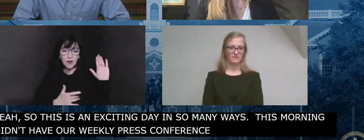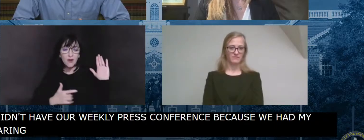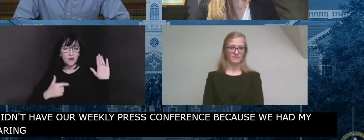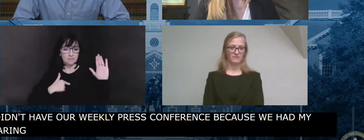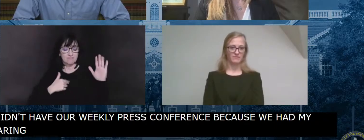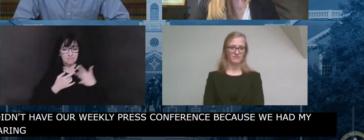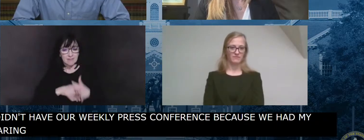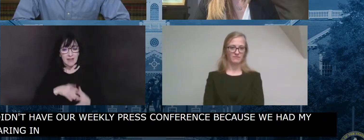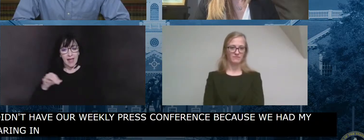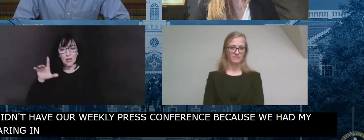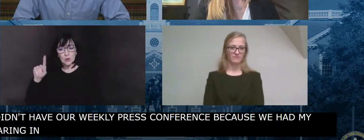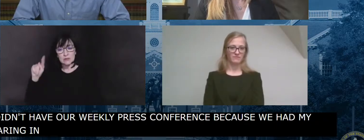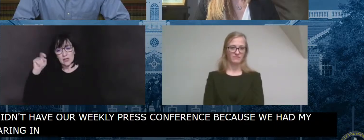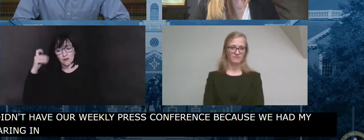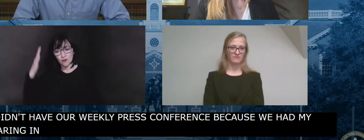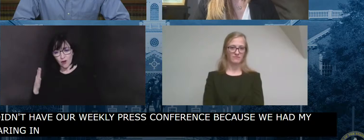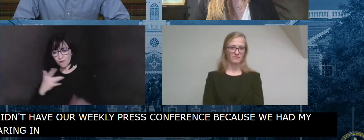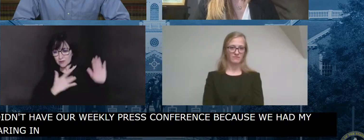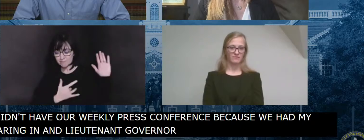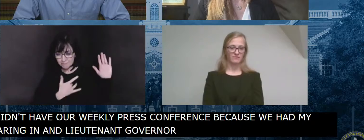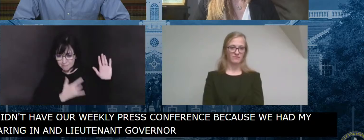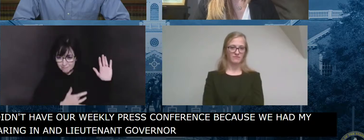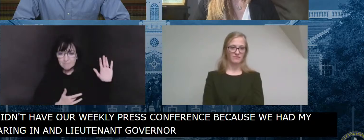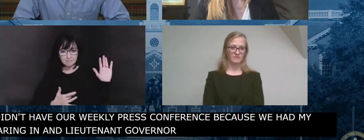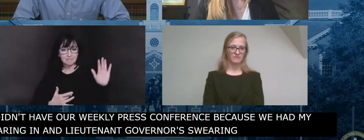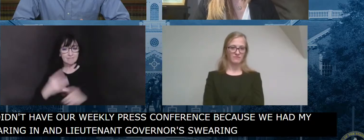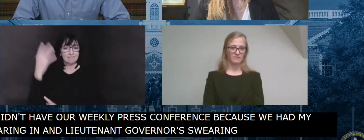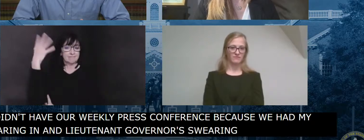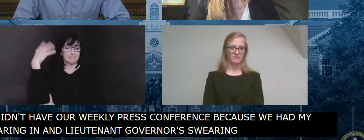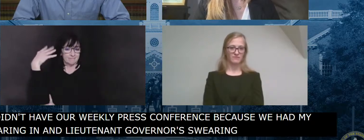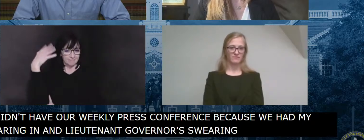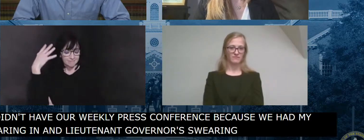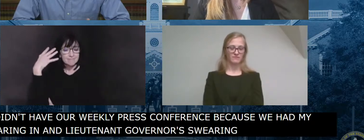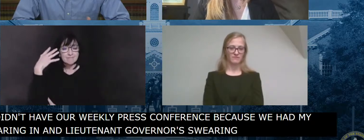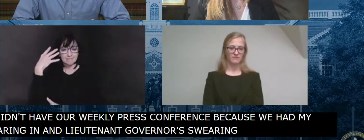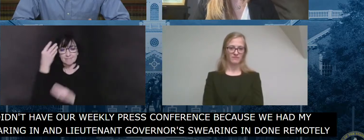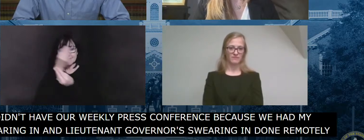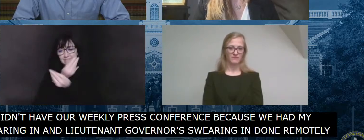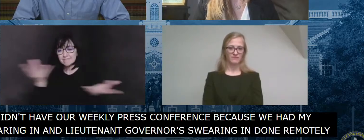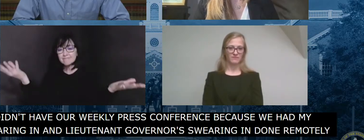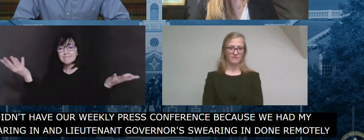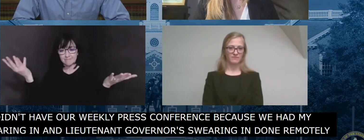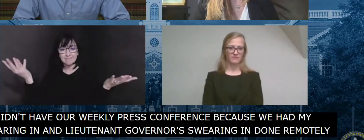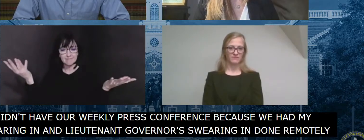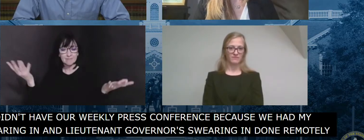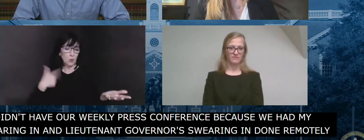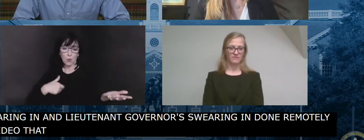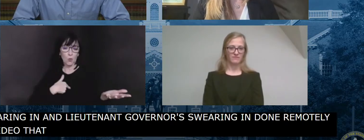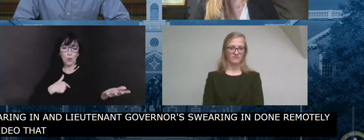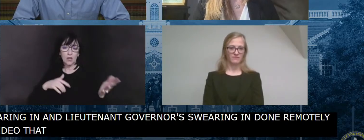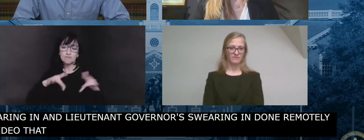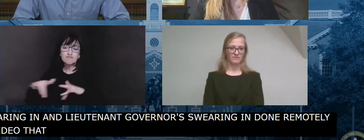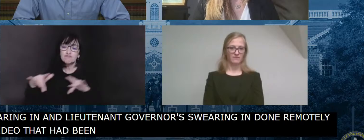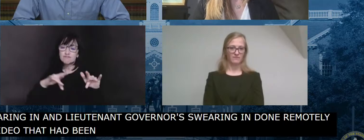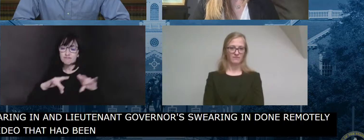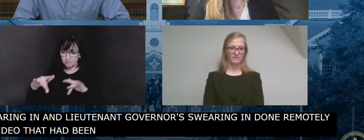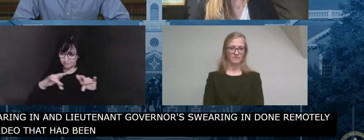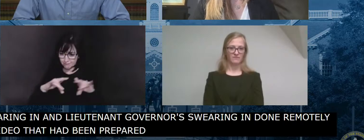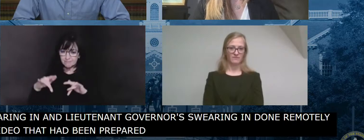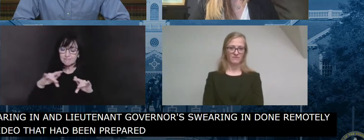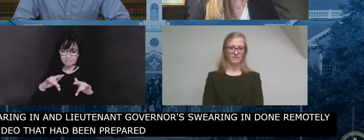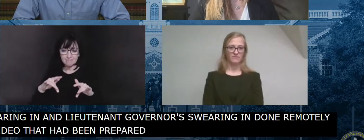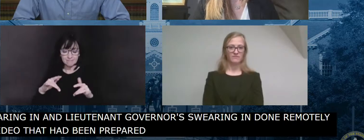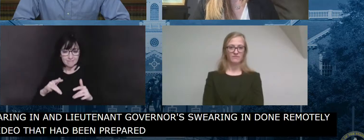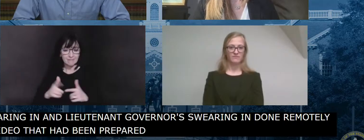done remotely by video that had been prepared in advance, with the actual swearing in done in person.